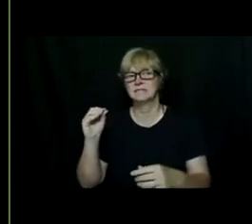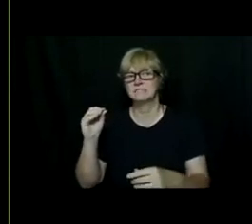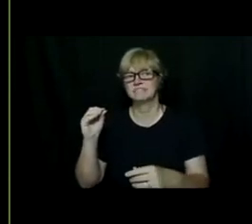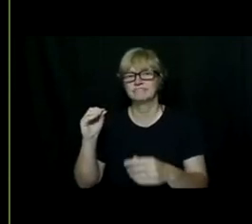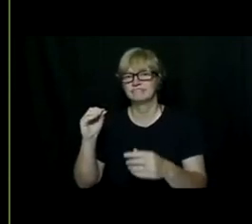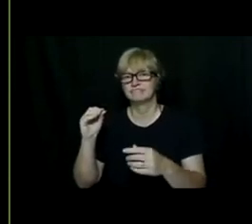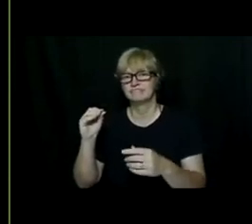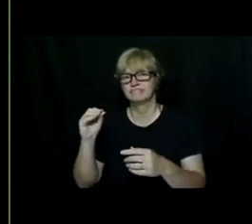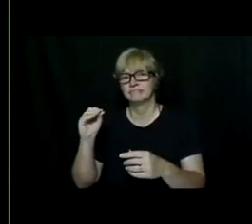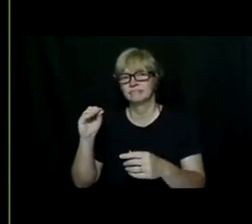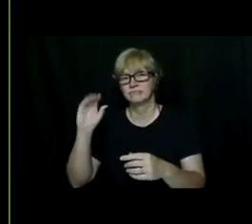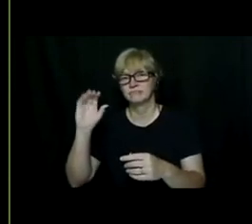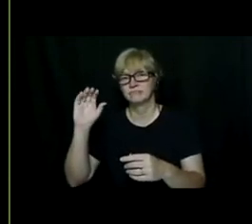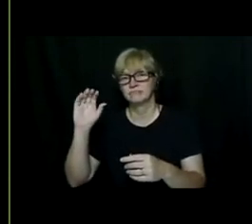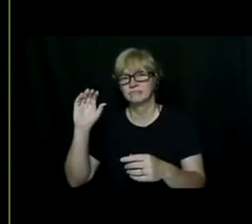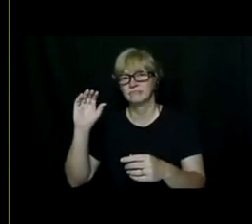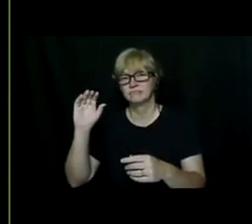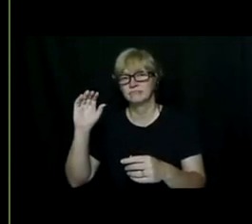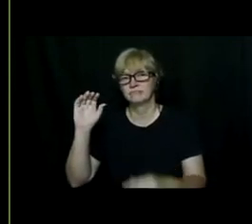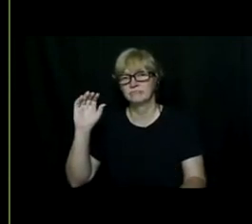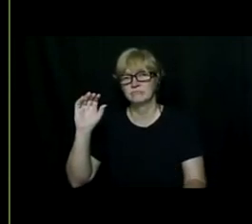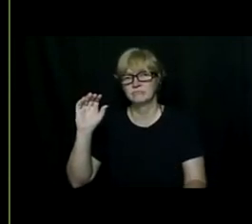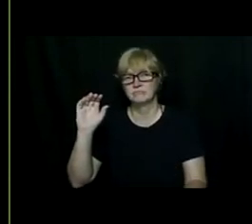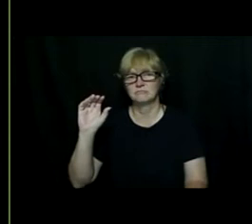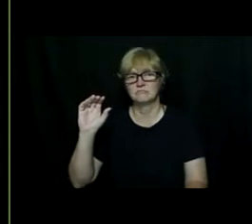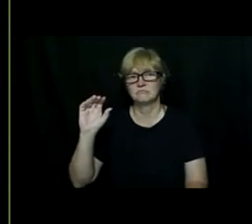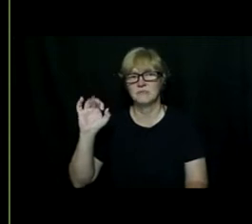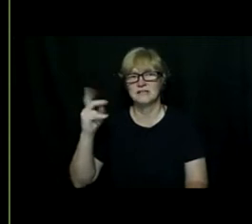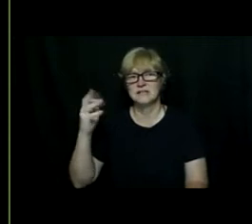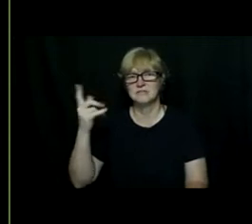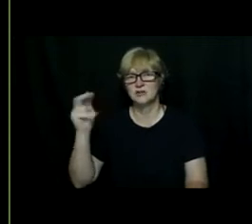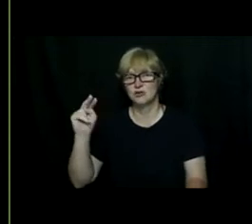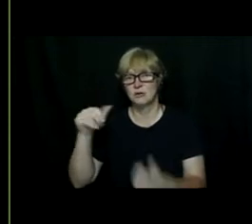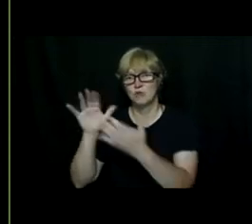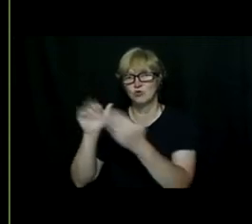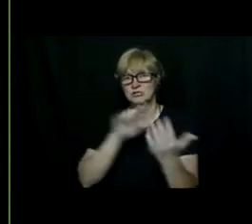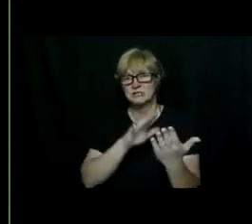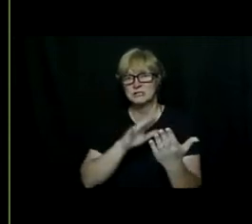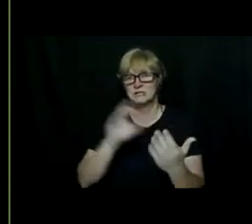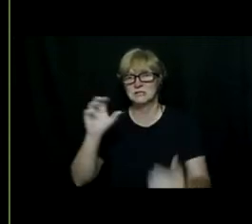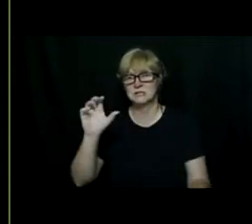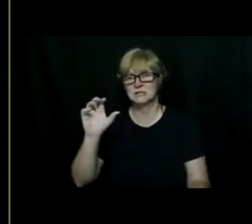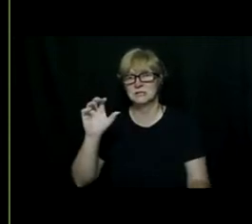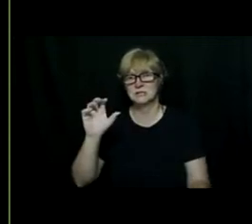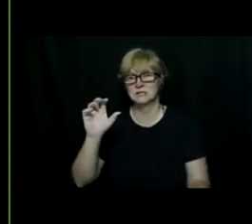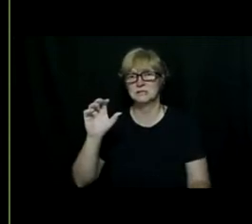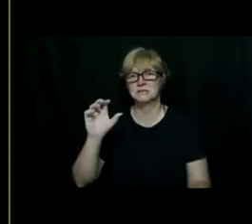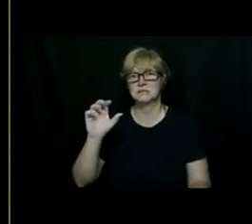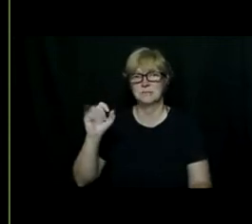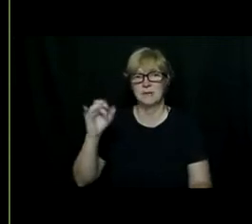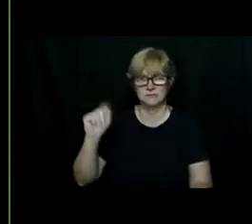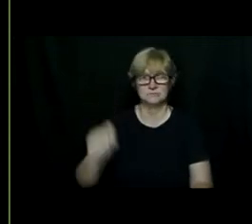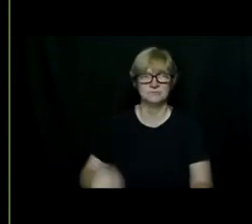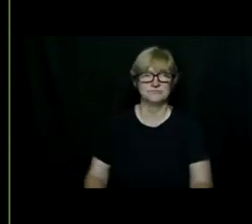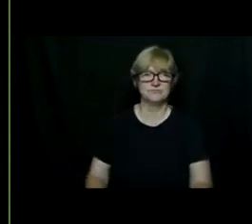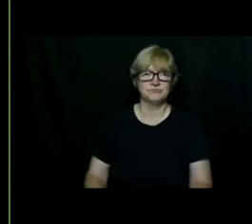there is not very clear, right? Because you don't have just a single evolutionary theory, or embodied cognition is an ocean with many different